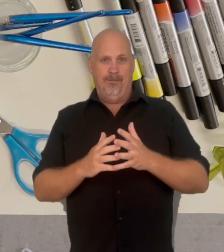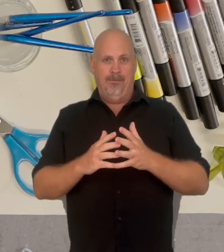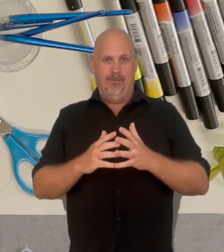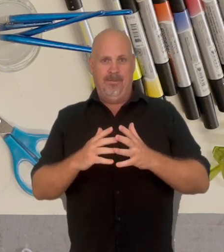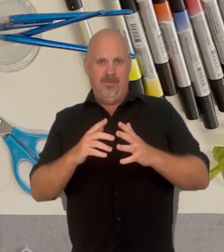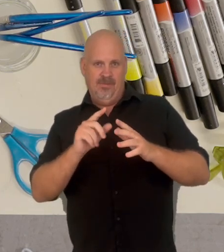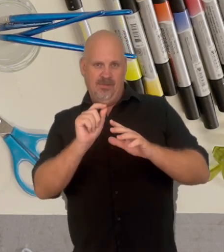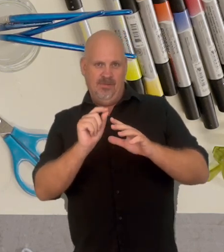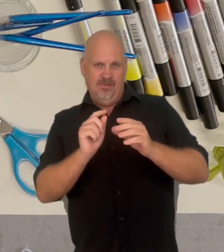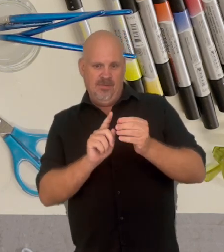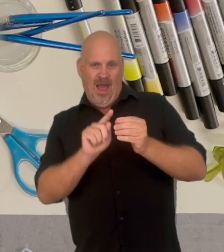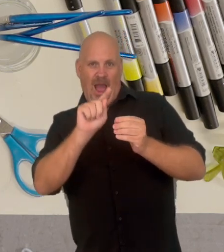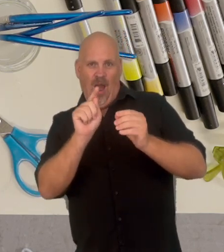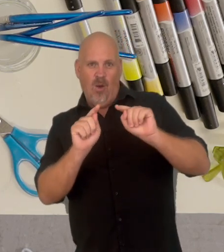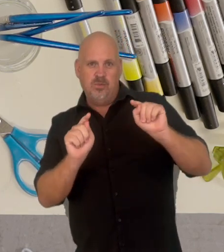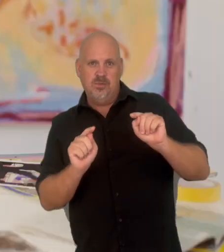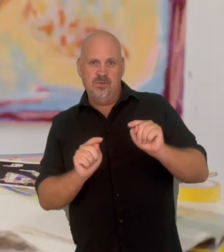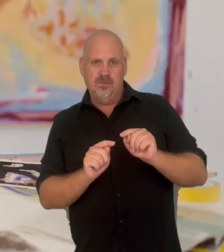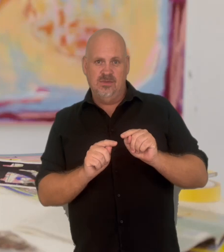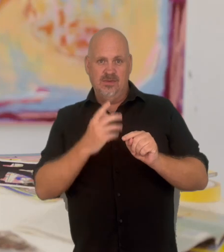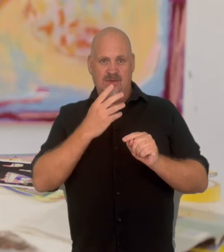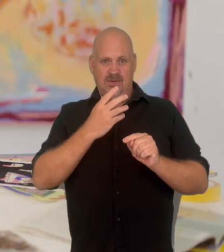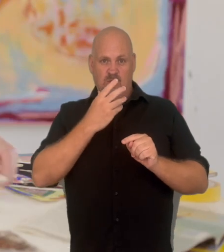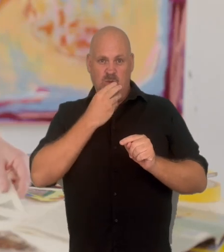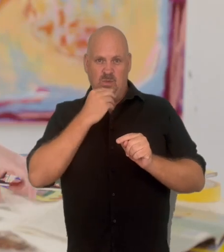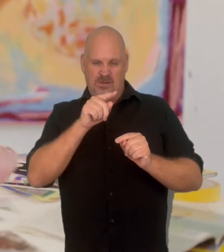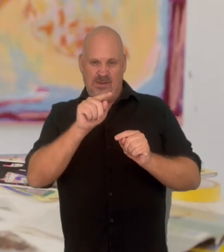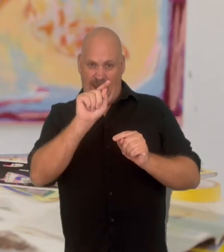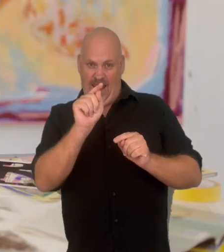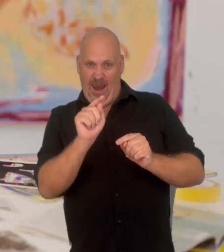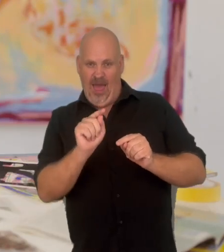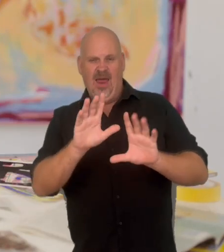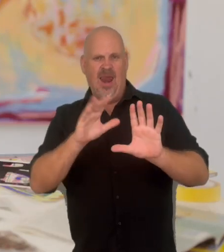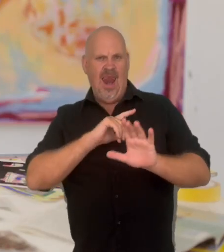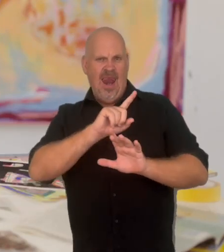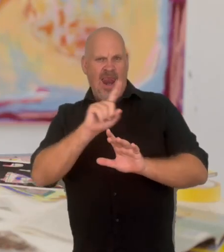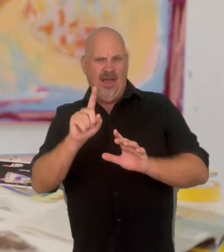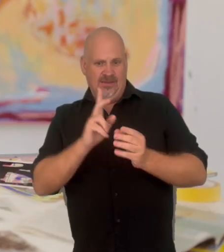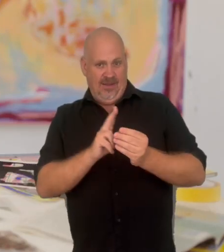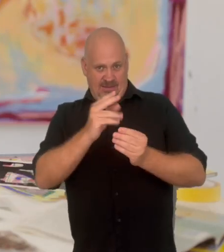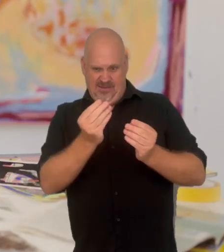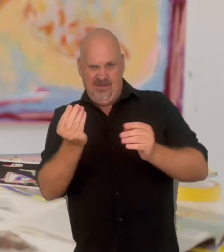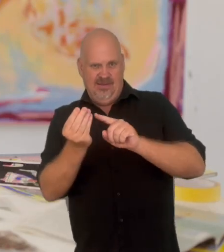later. You can use that line, and I'll explain that later, okay? So I'm